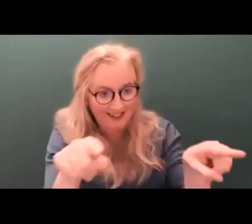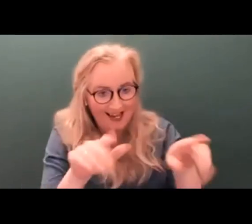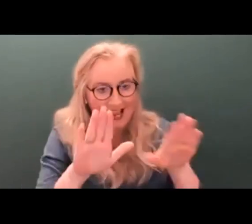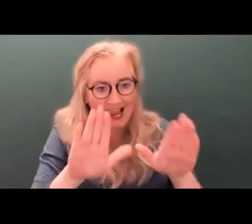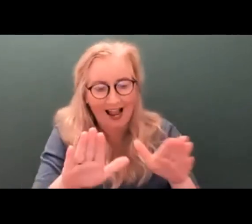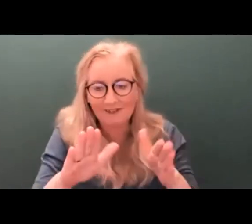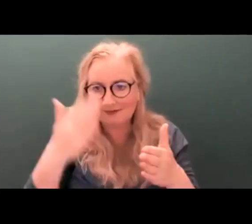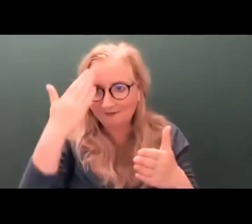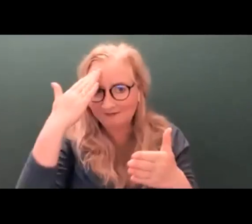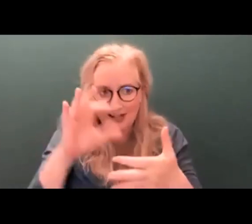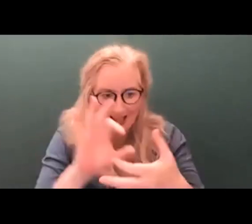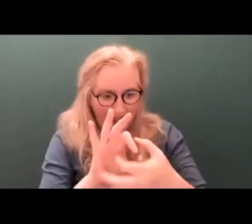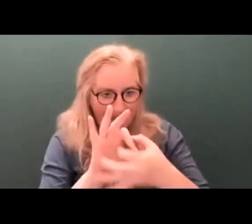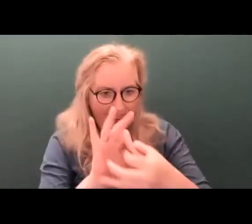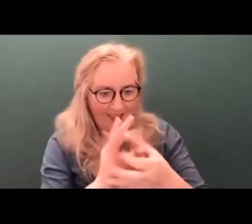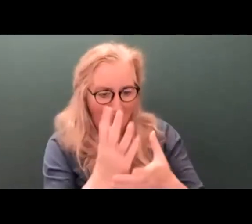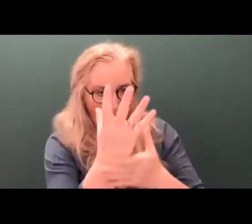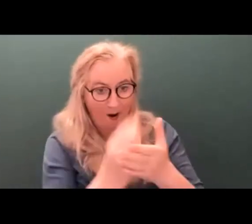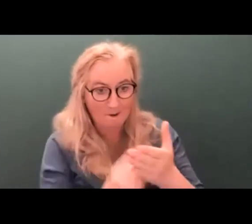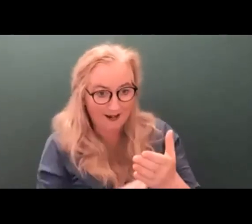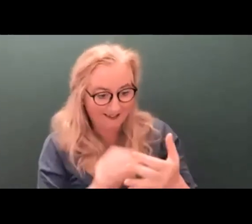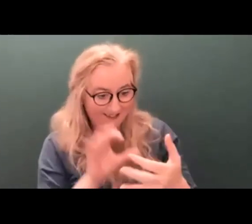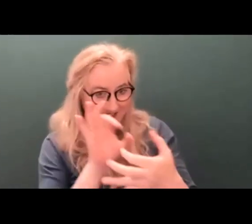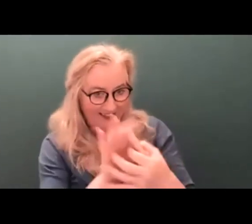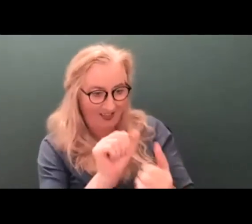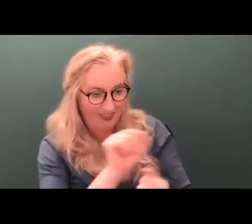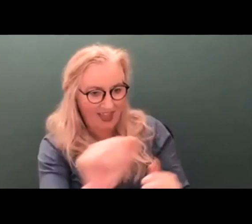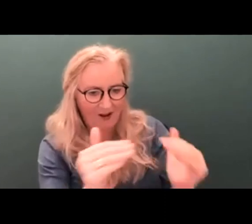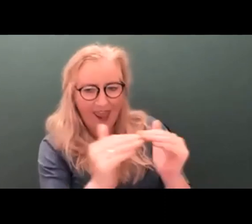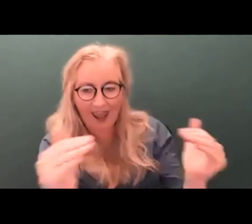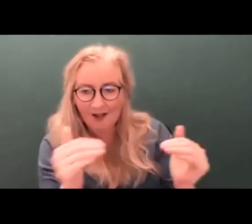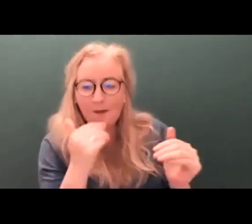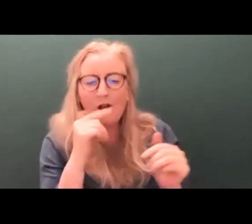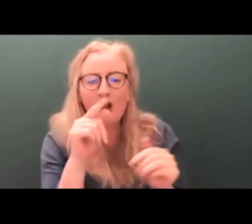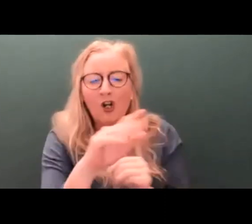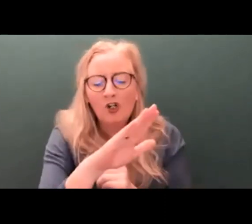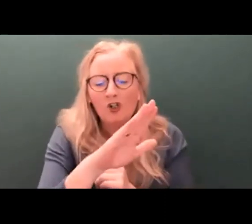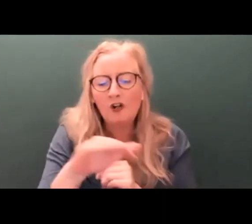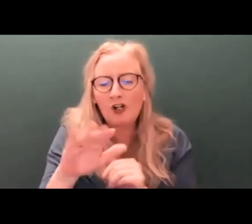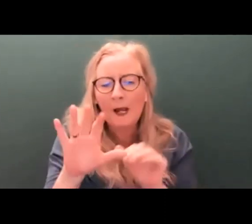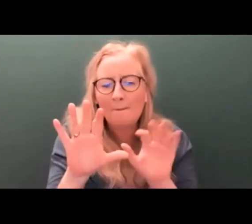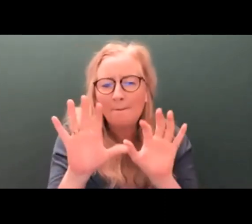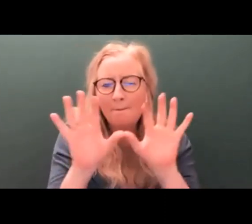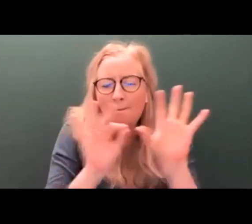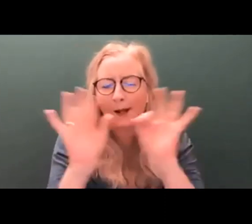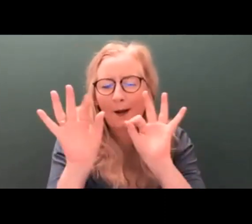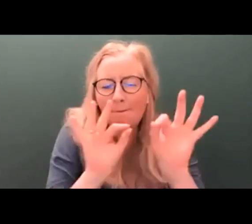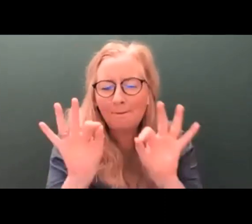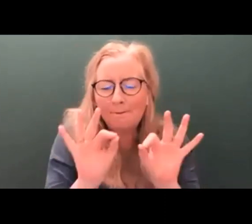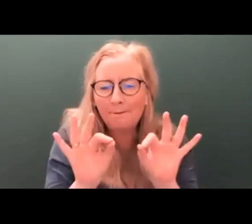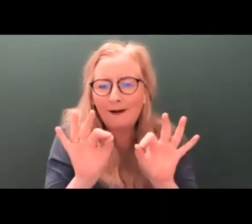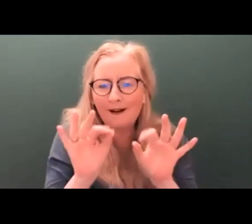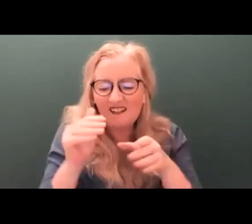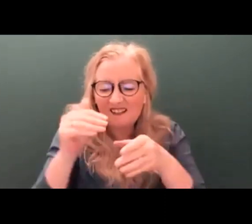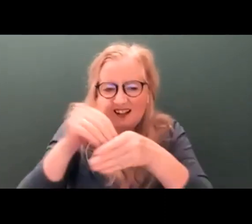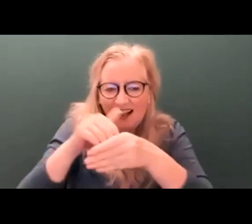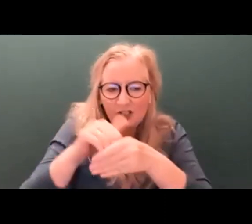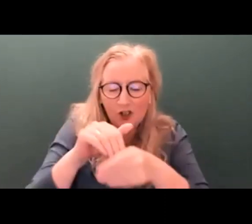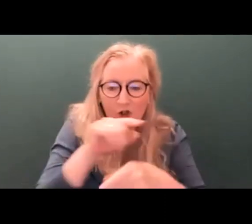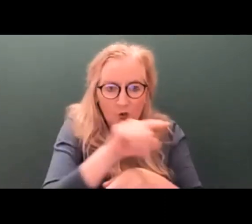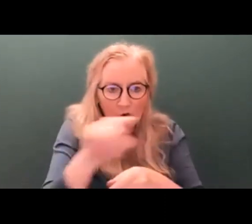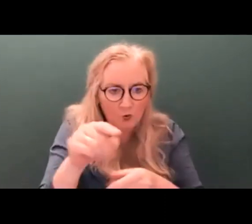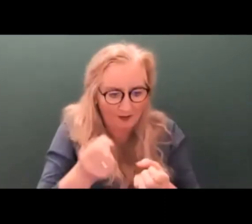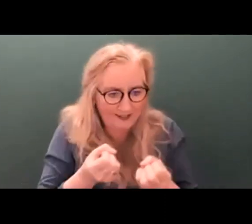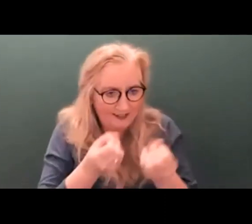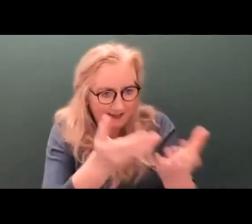relate to them right in at their level. And children pick up on the content that you bring to them.